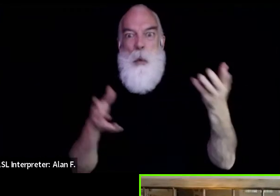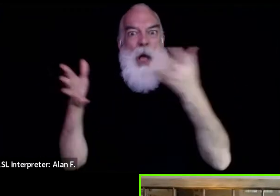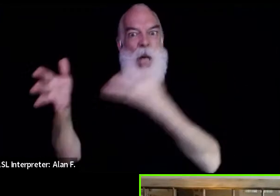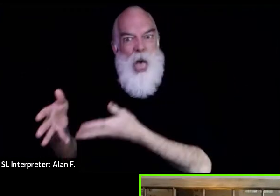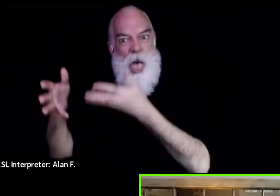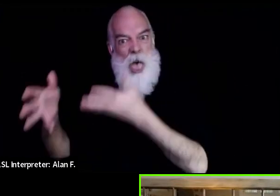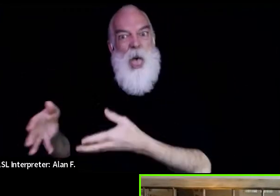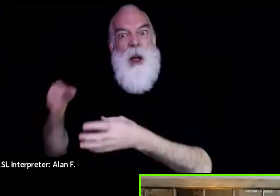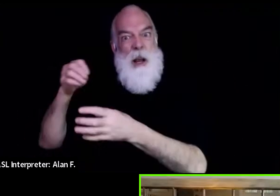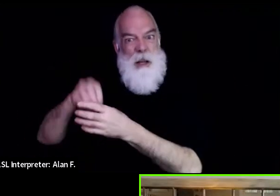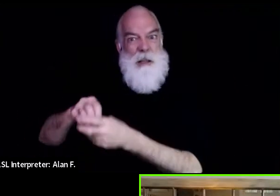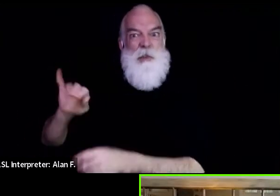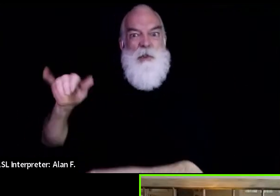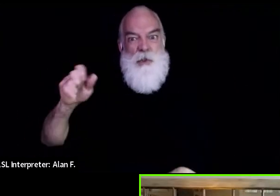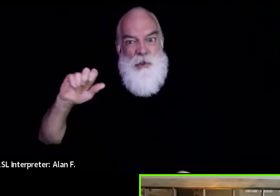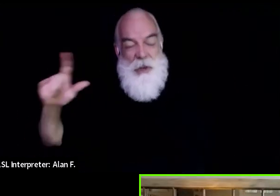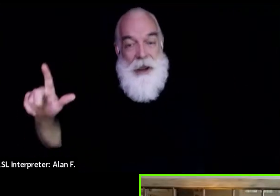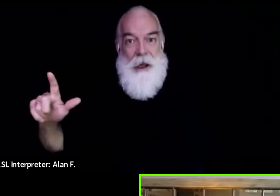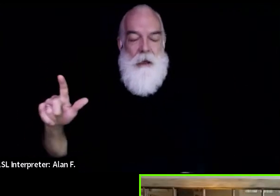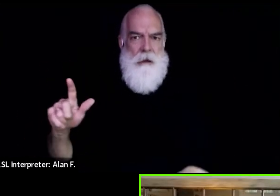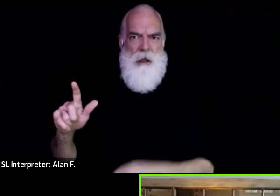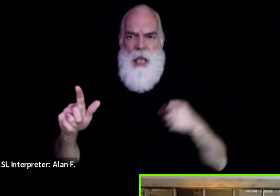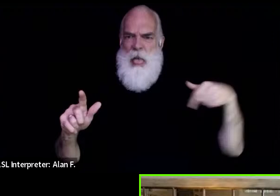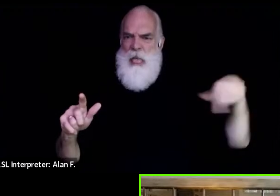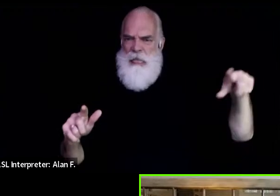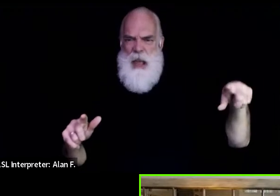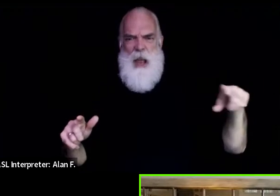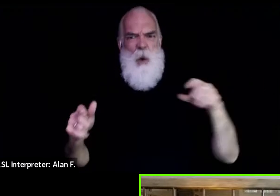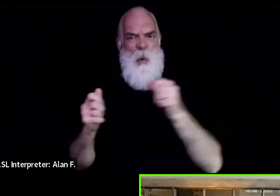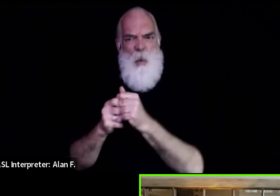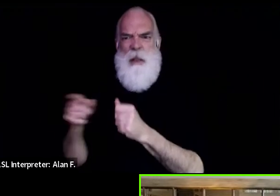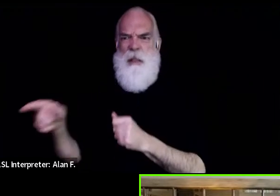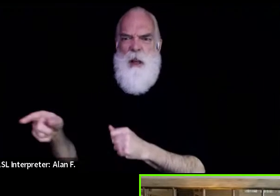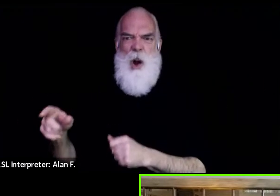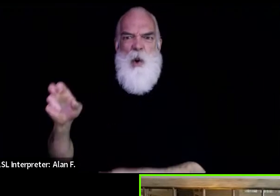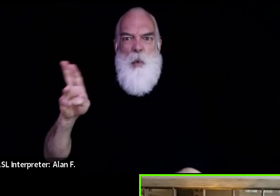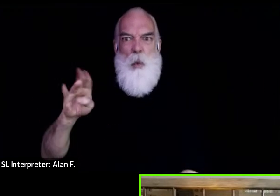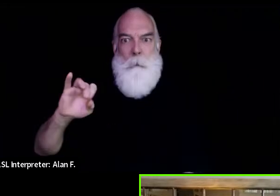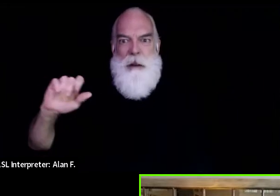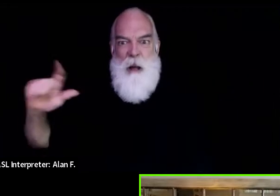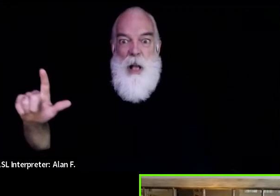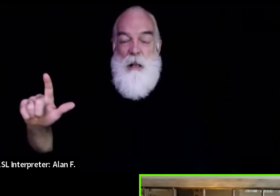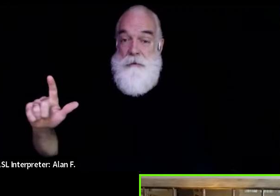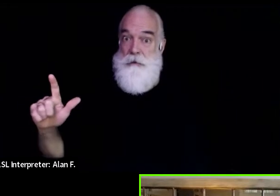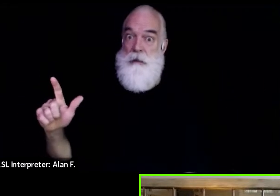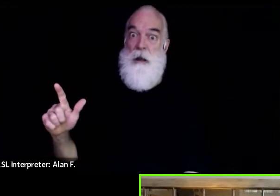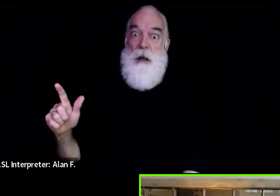petty crimes that if you had $200 in your pocket, you could walk right